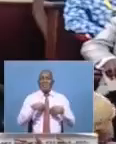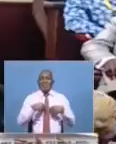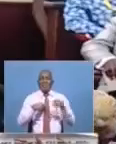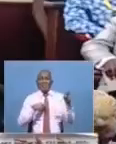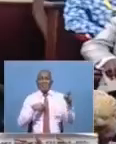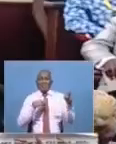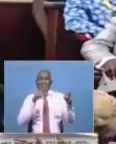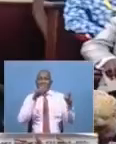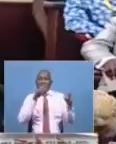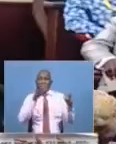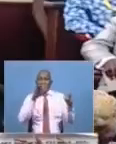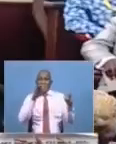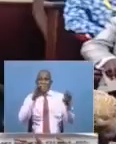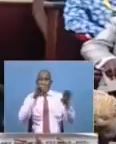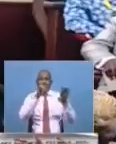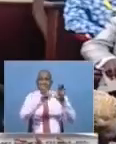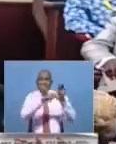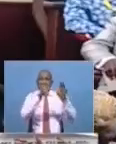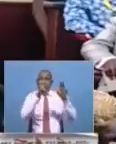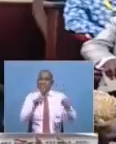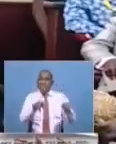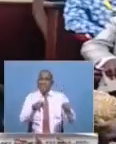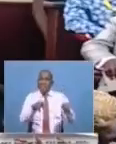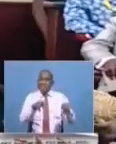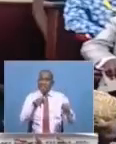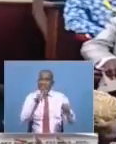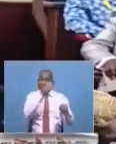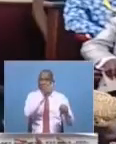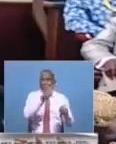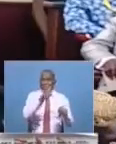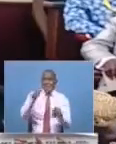by the chairperson of the first respondent.